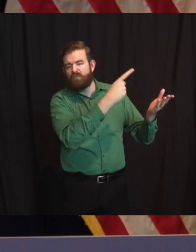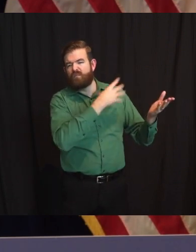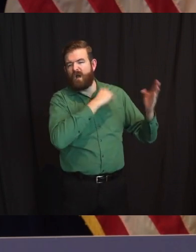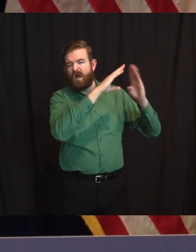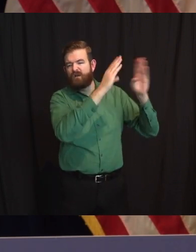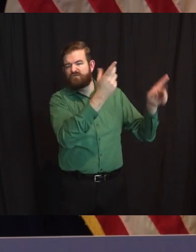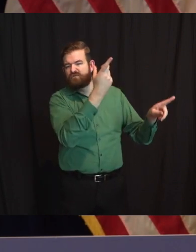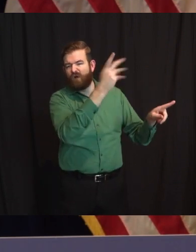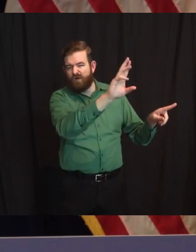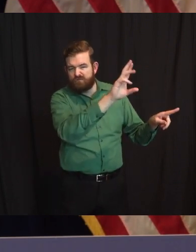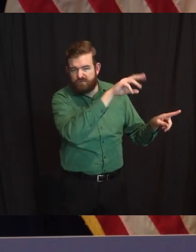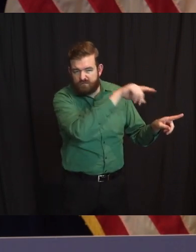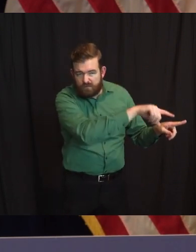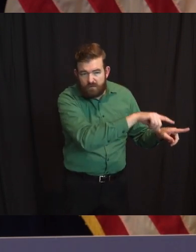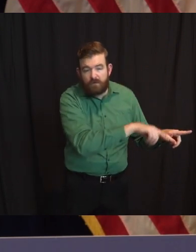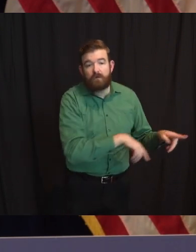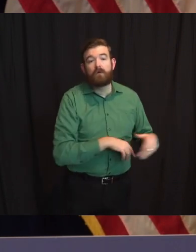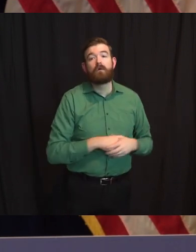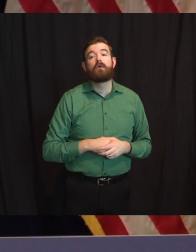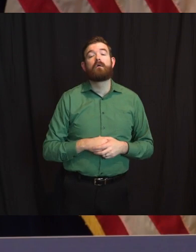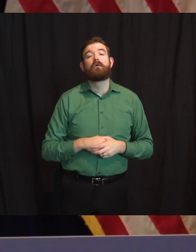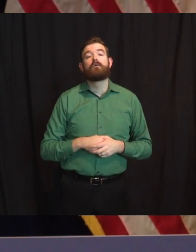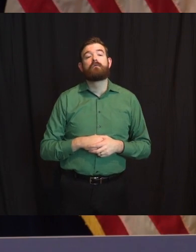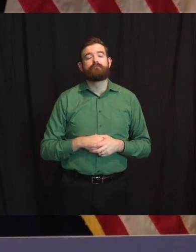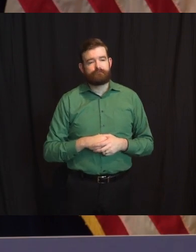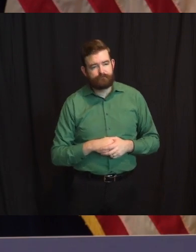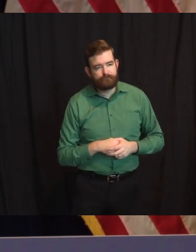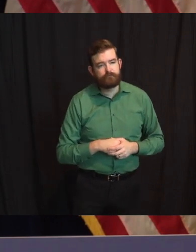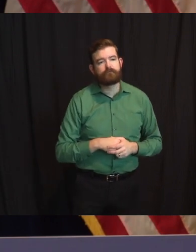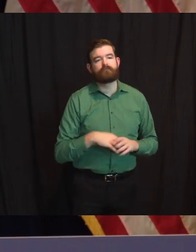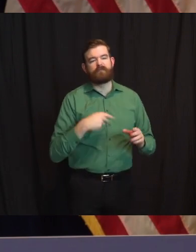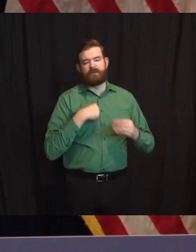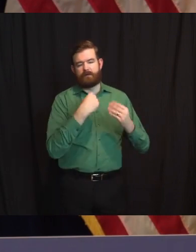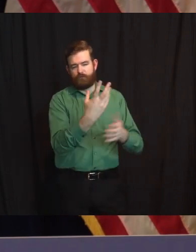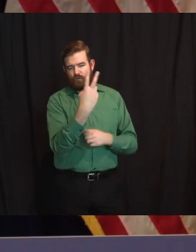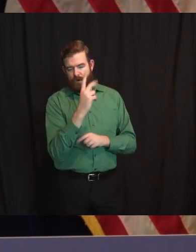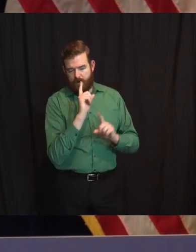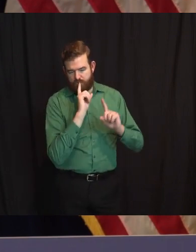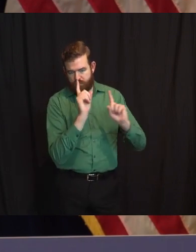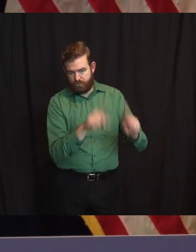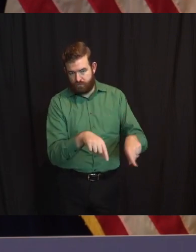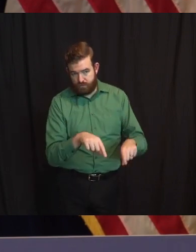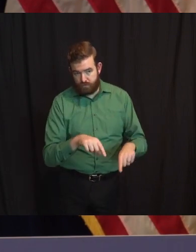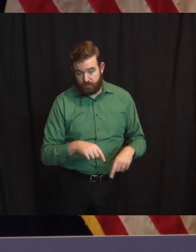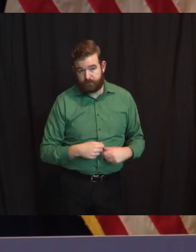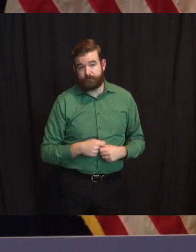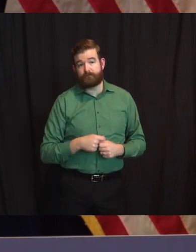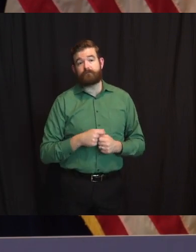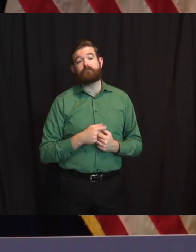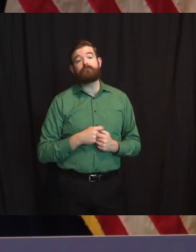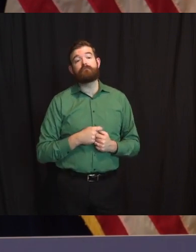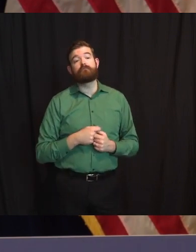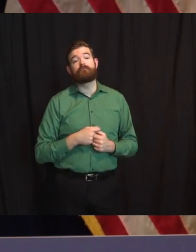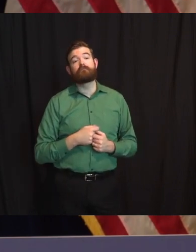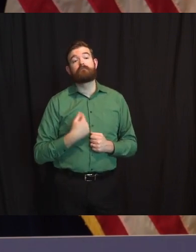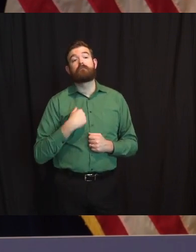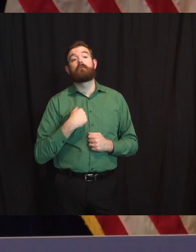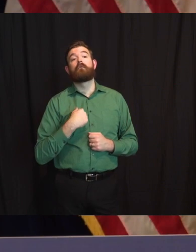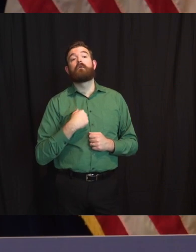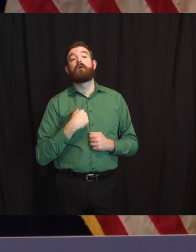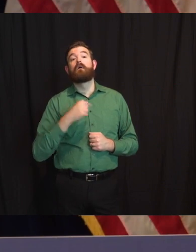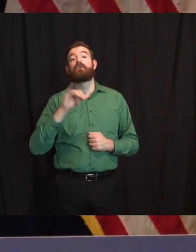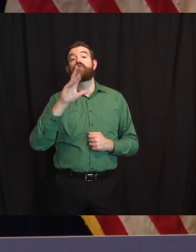my two answers. Number one, the reason is for unaffiliates. They need to make a conscious decision as to